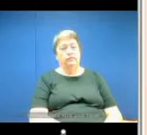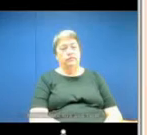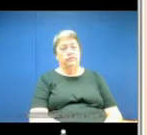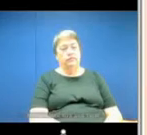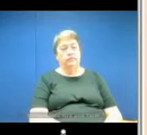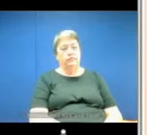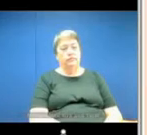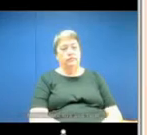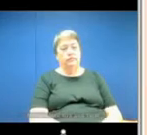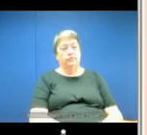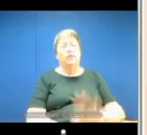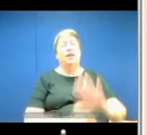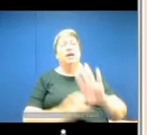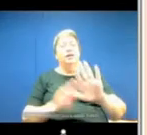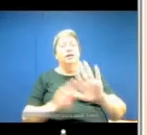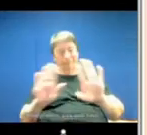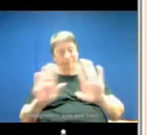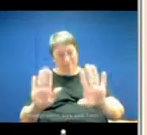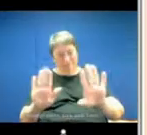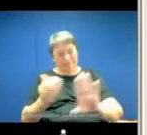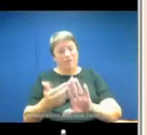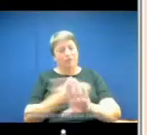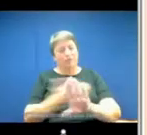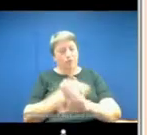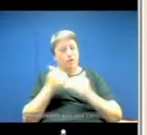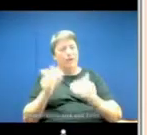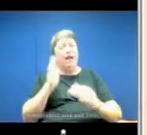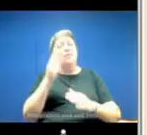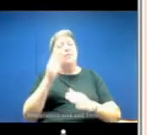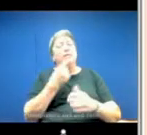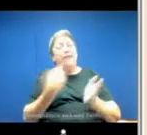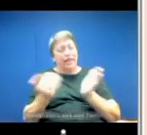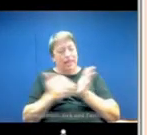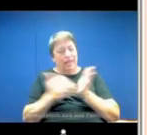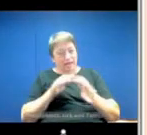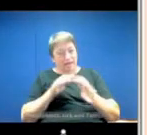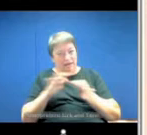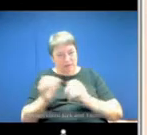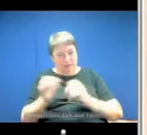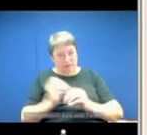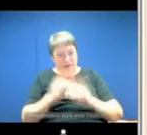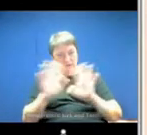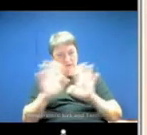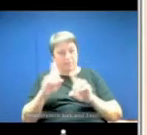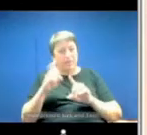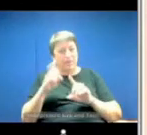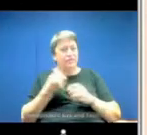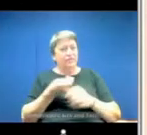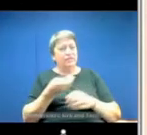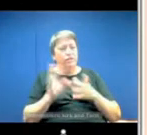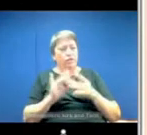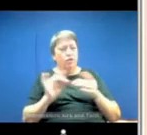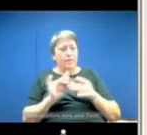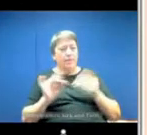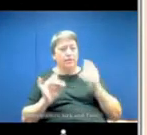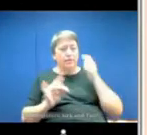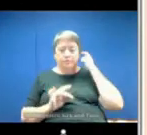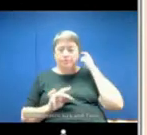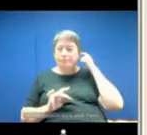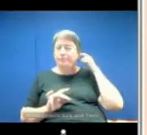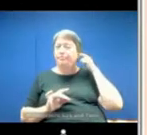Okay, before we go ahead, I will repeat the scenario one more time, but I also have a number of comments. I want to get to them.